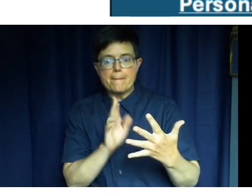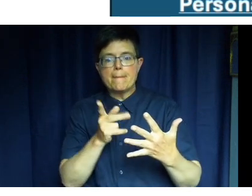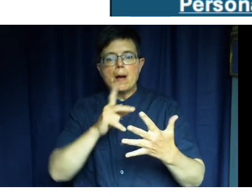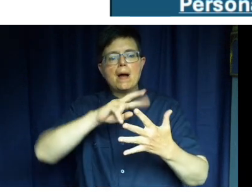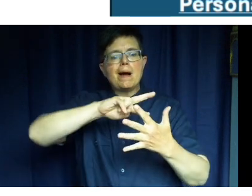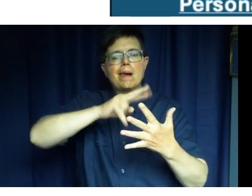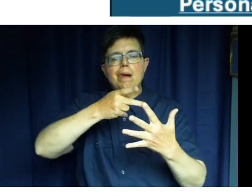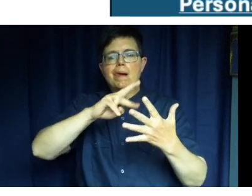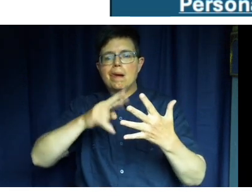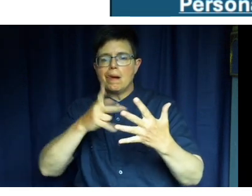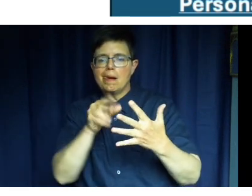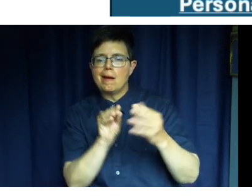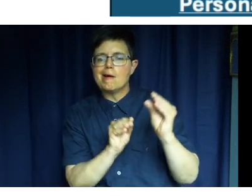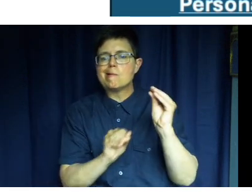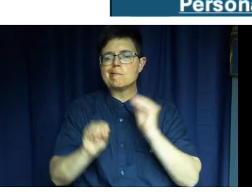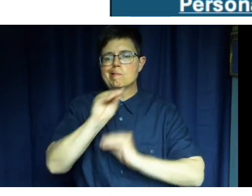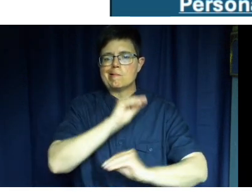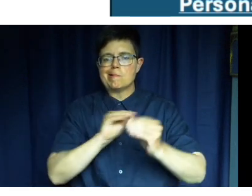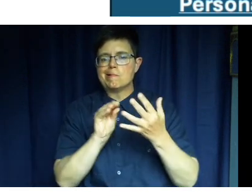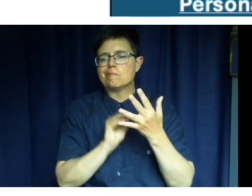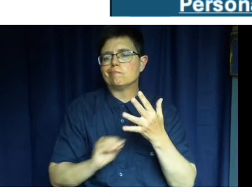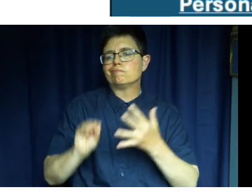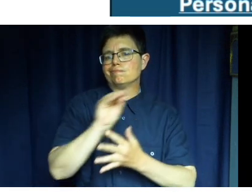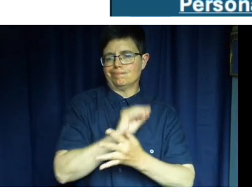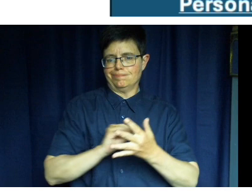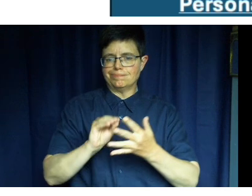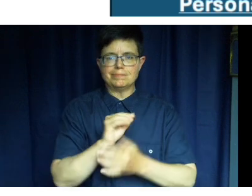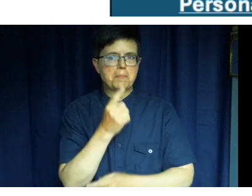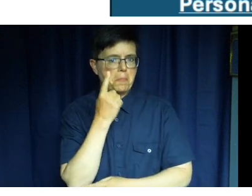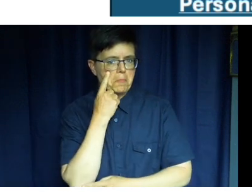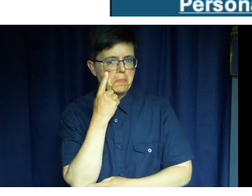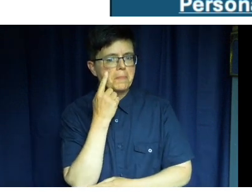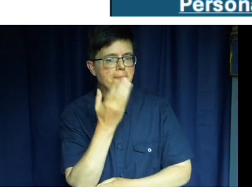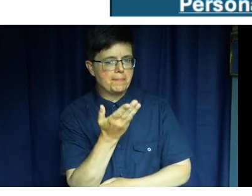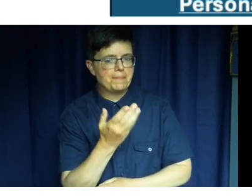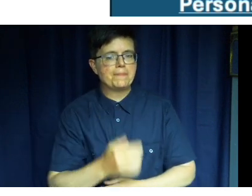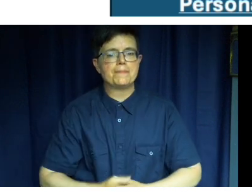exactly these items, but I'm going to rearrange them a little bit.